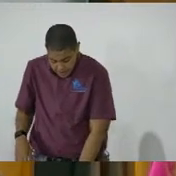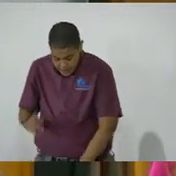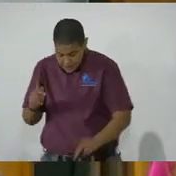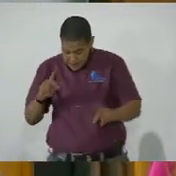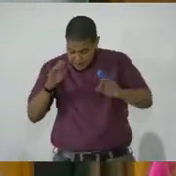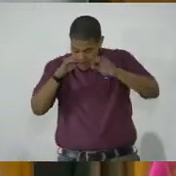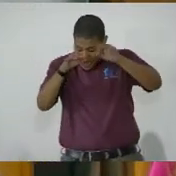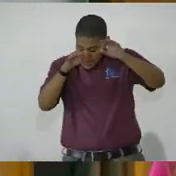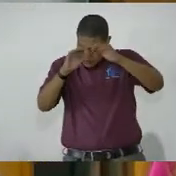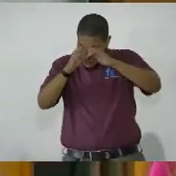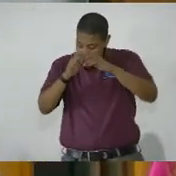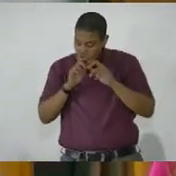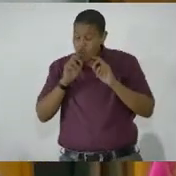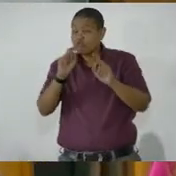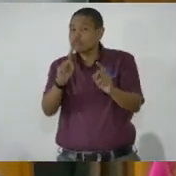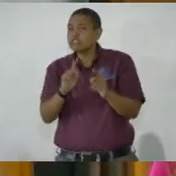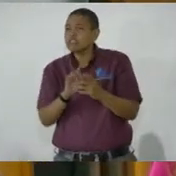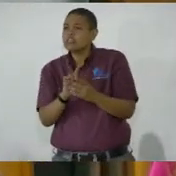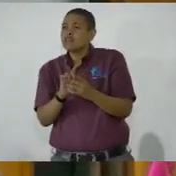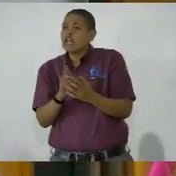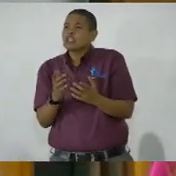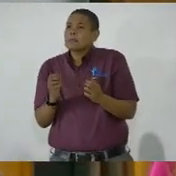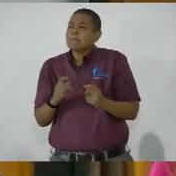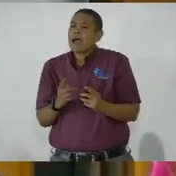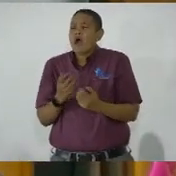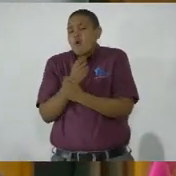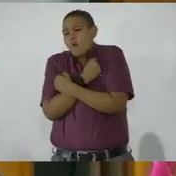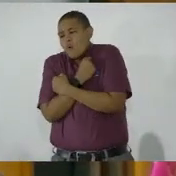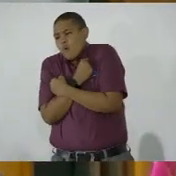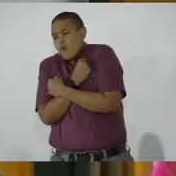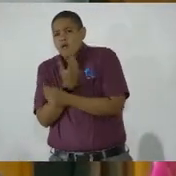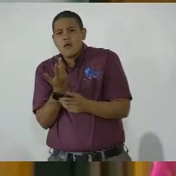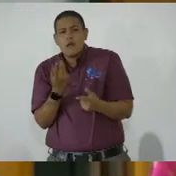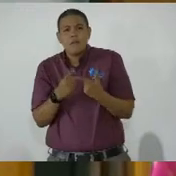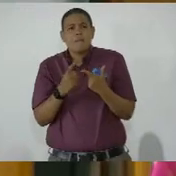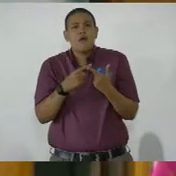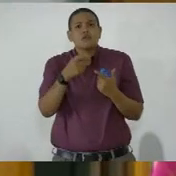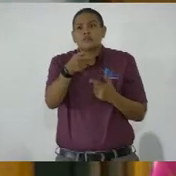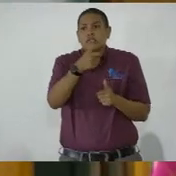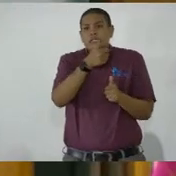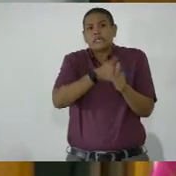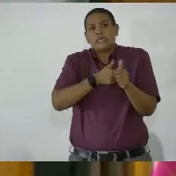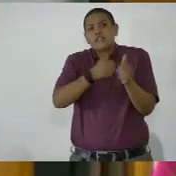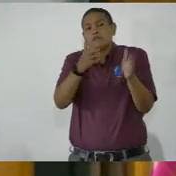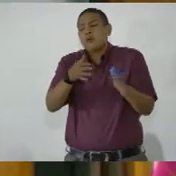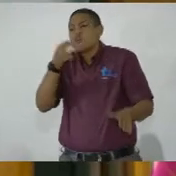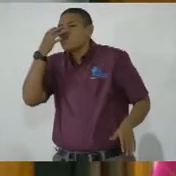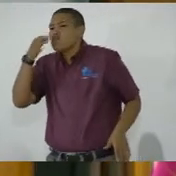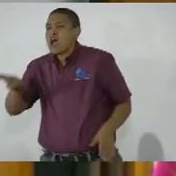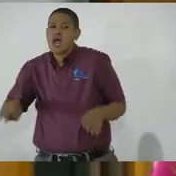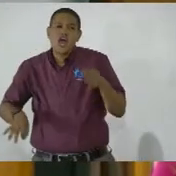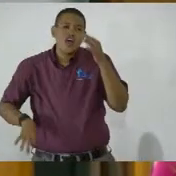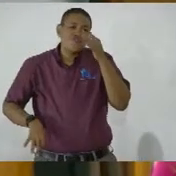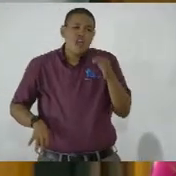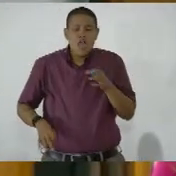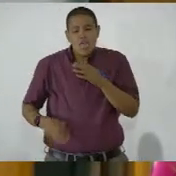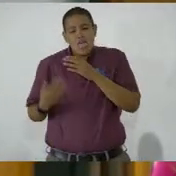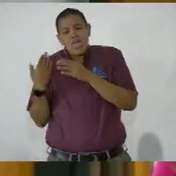have restored their relationship, how they hug up one another, and each party crying on the shoulders of one